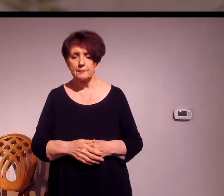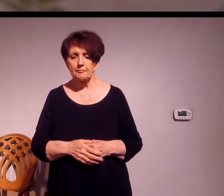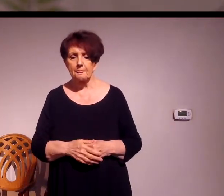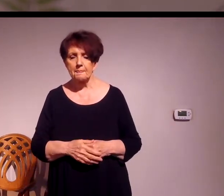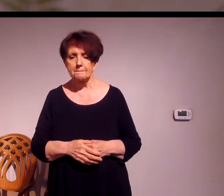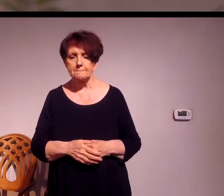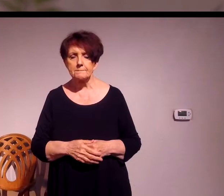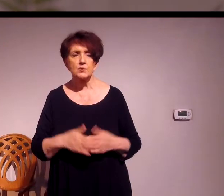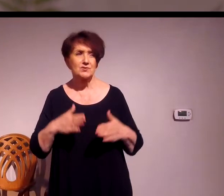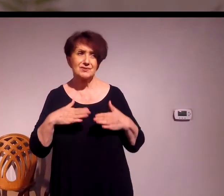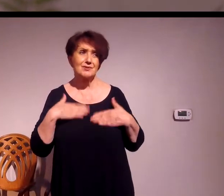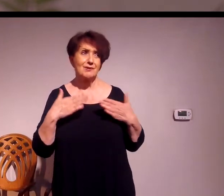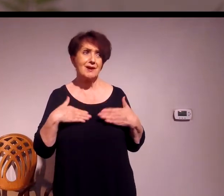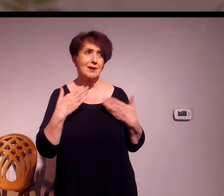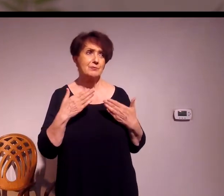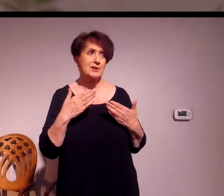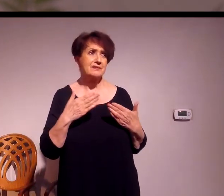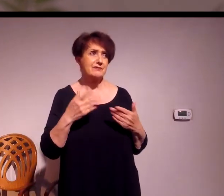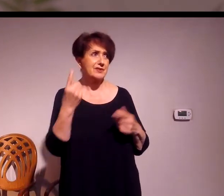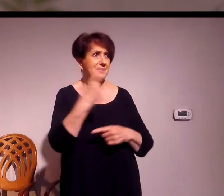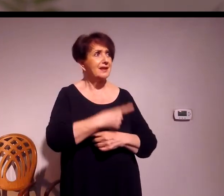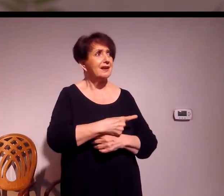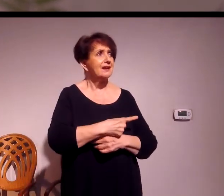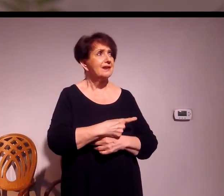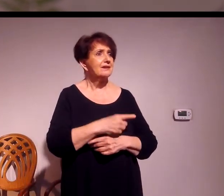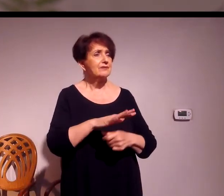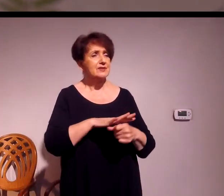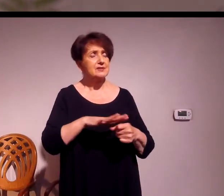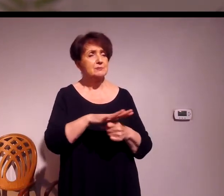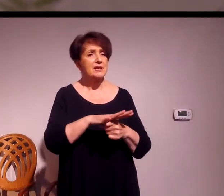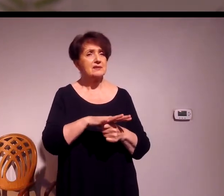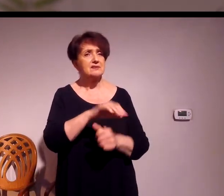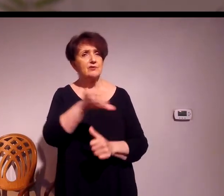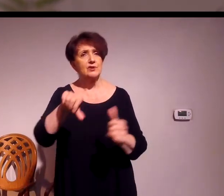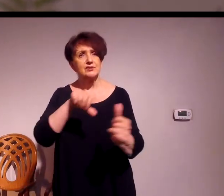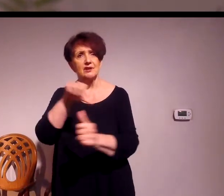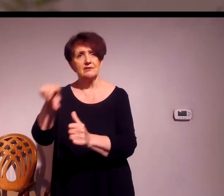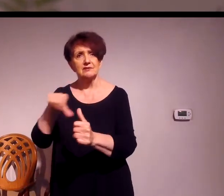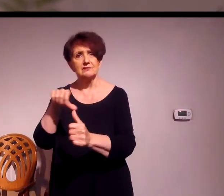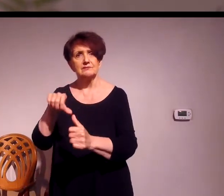We are so glad for this day. We are glad for this place, glad for each other.